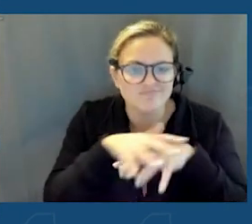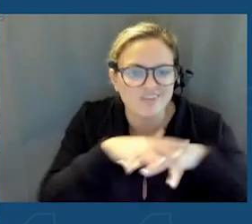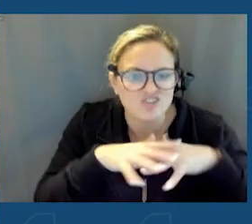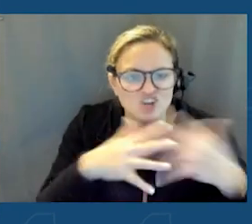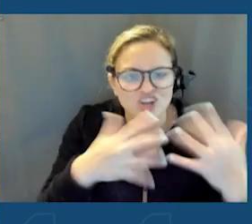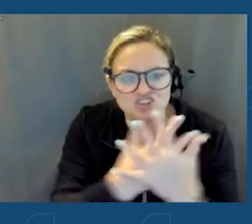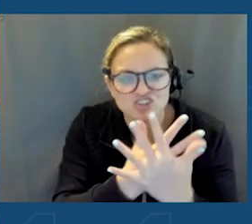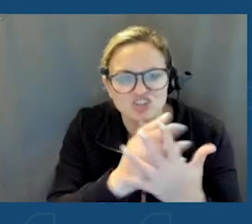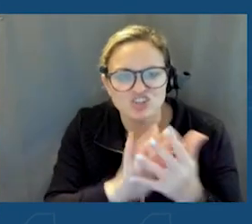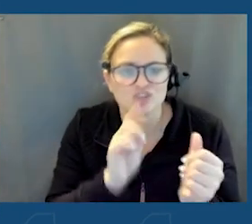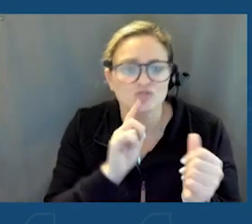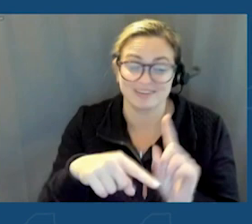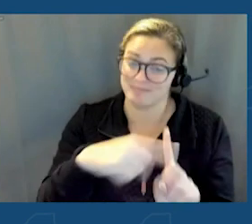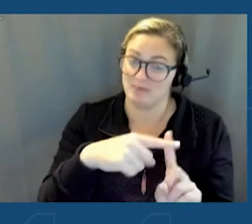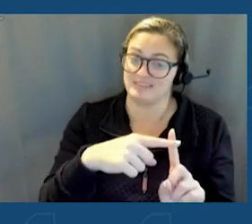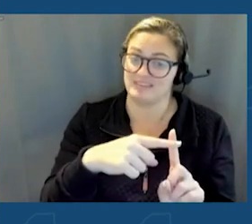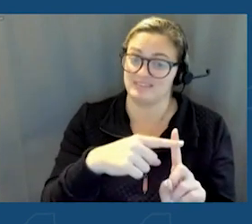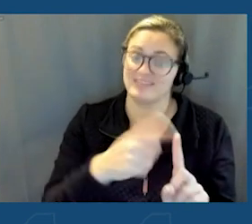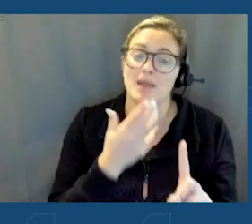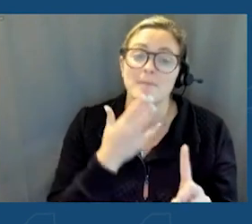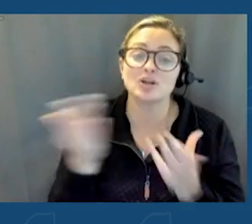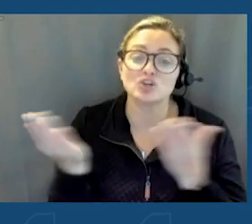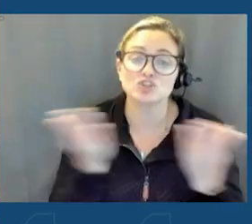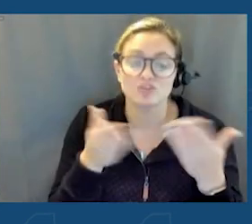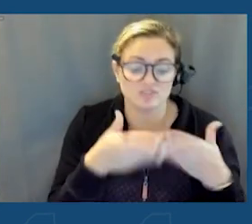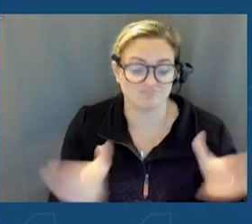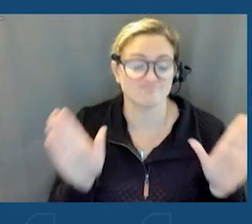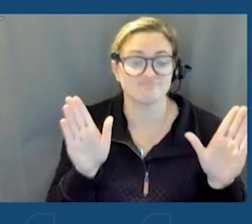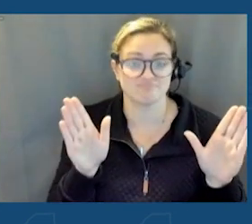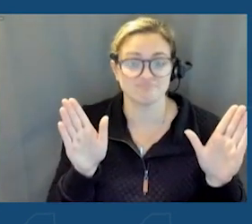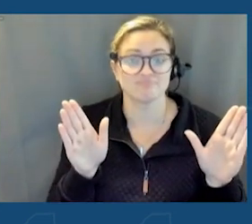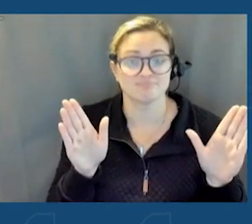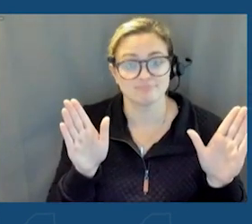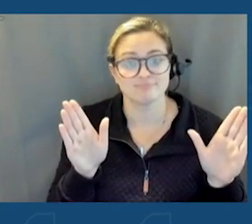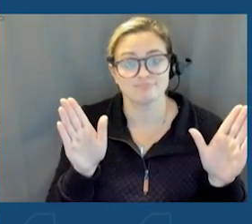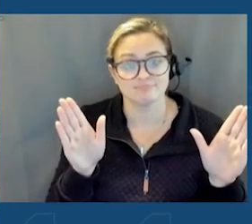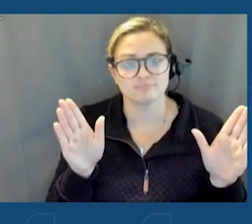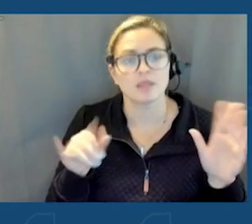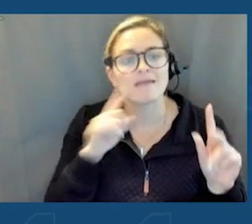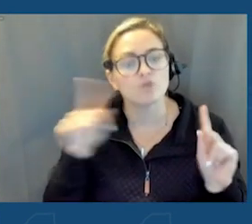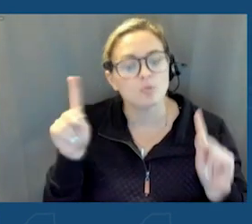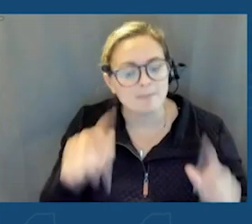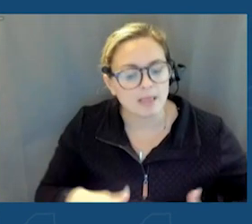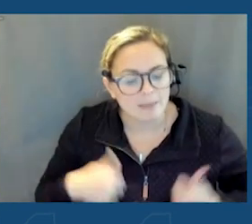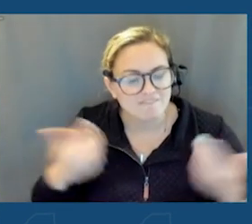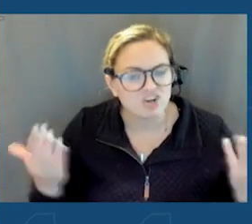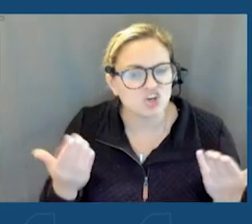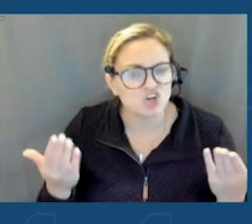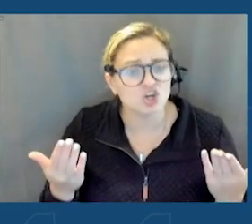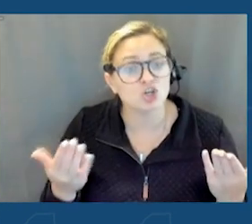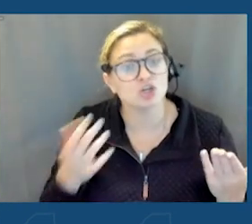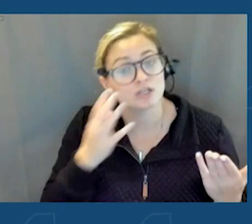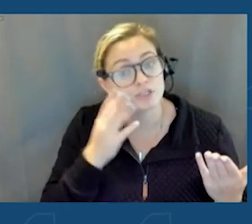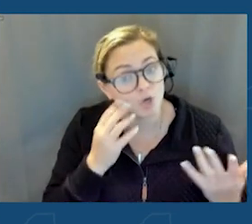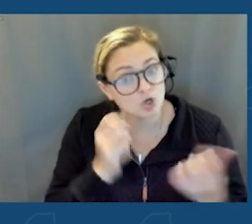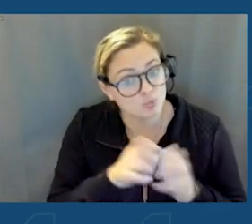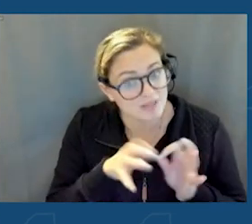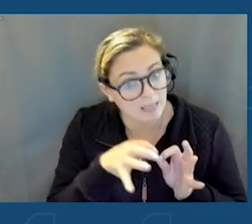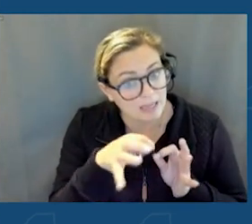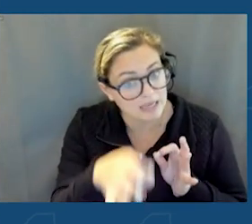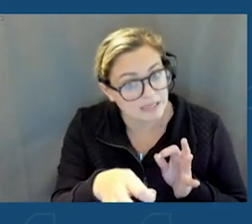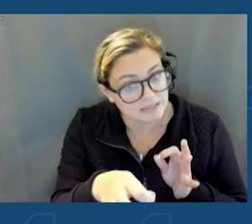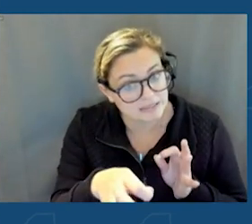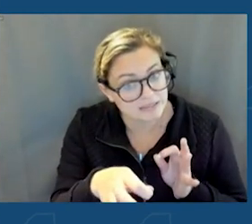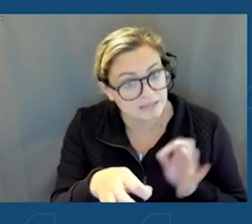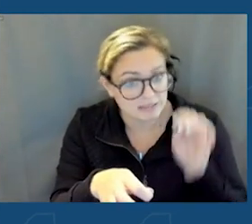really positive, and better service overall. And those of you who've lived here, maybe you've had a little experience with delays, maybe you had a little bit